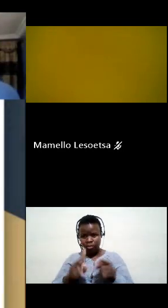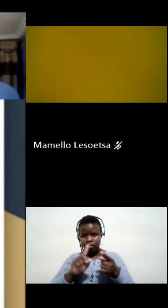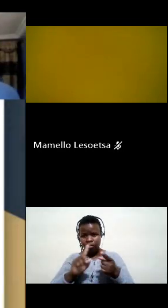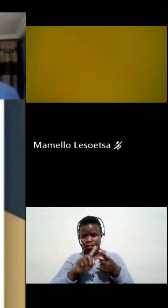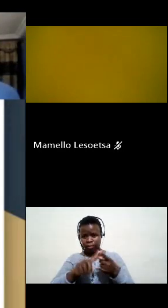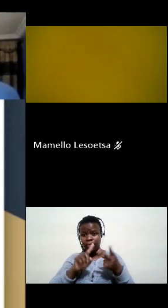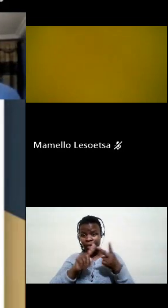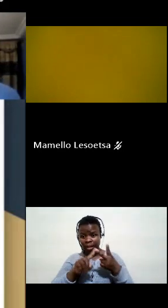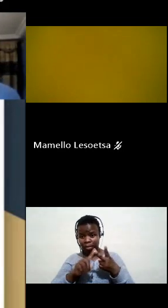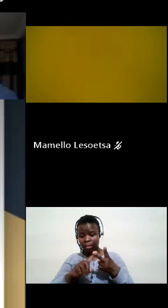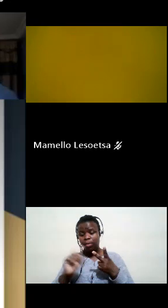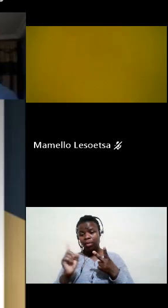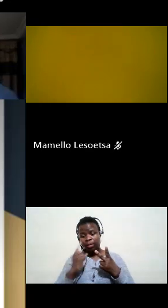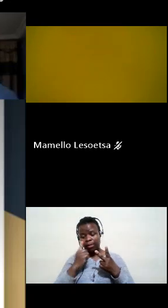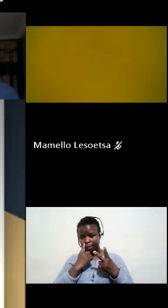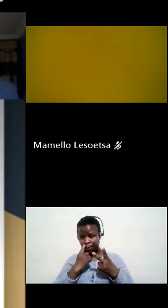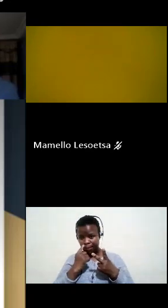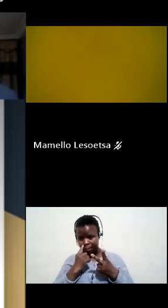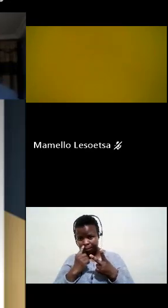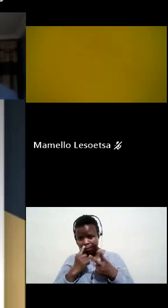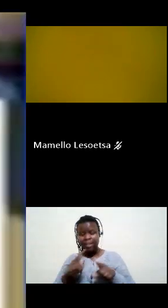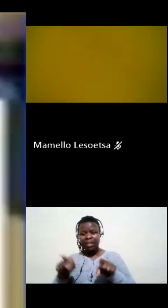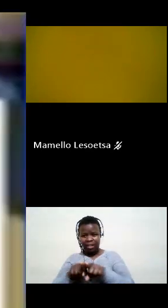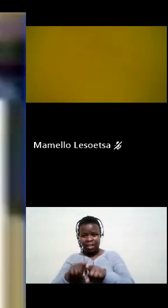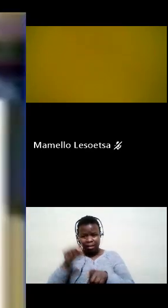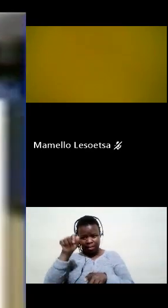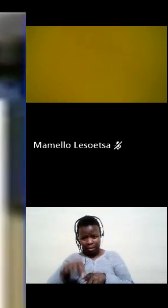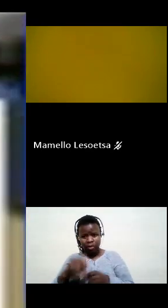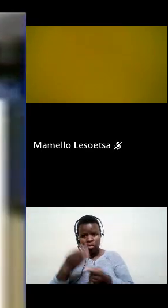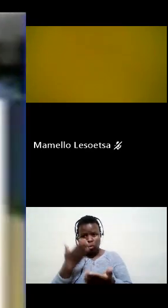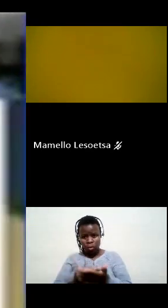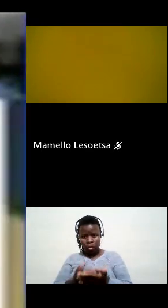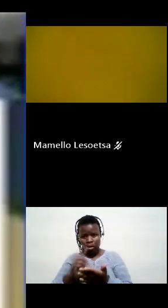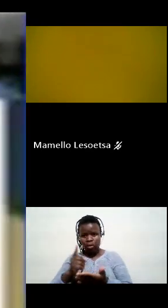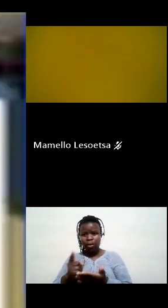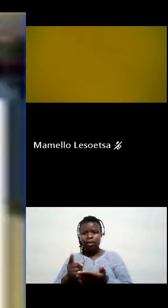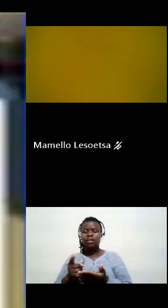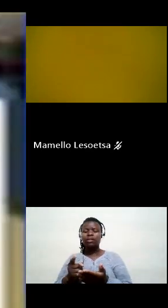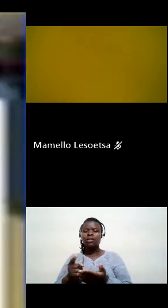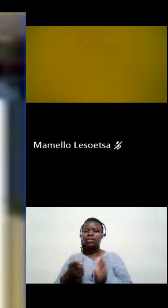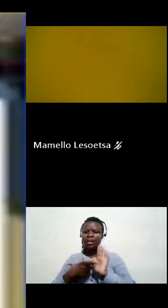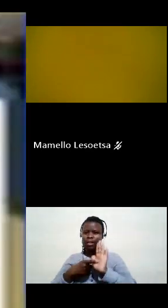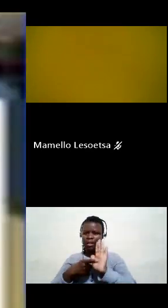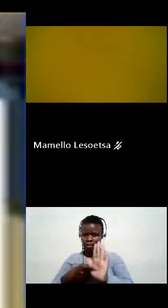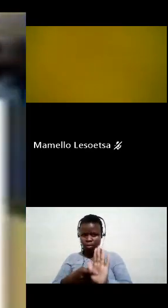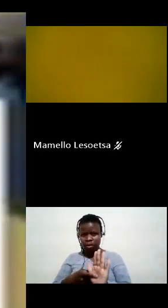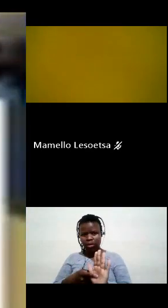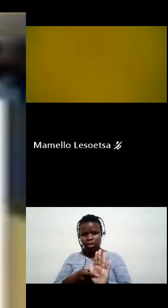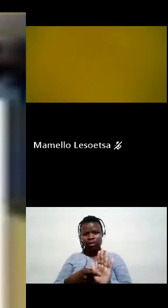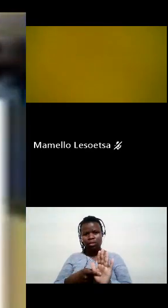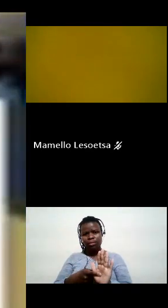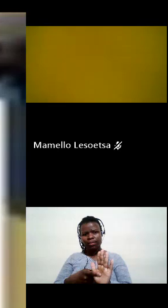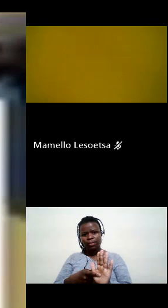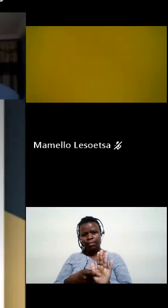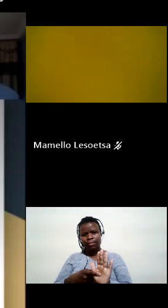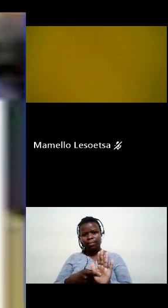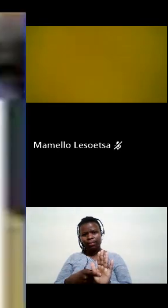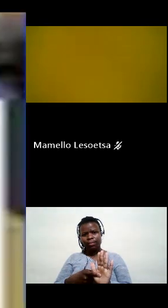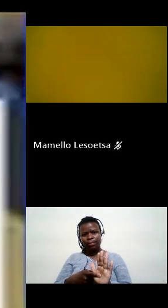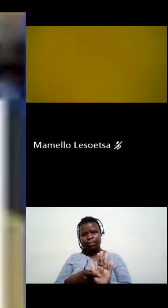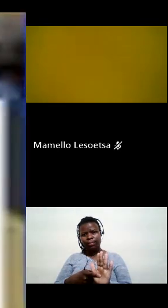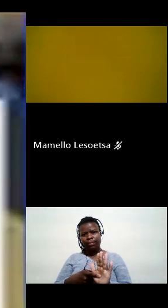two, you should be able to demonstrate how to support learners with physical